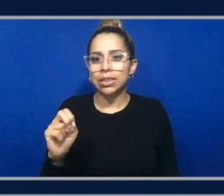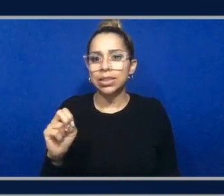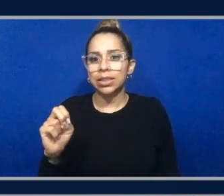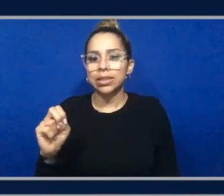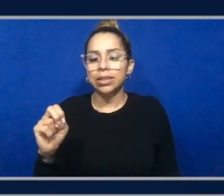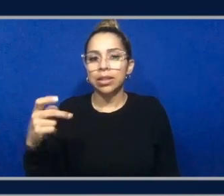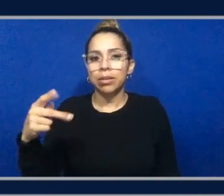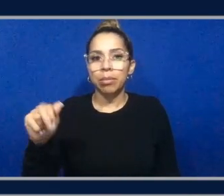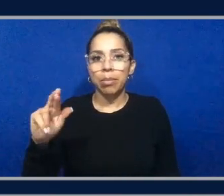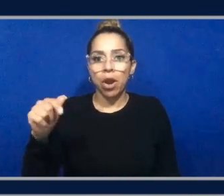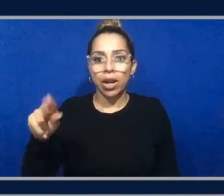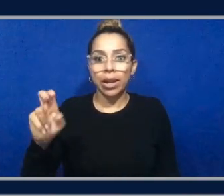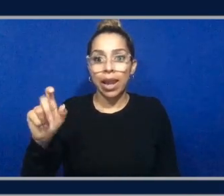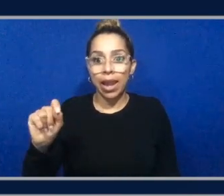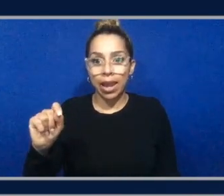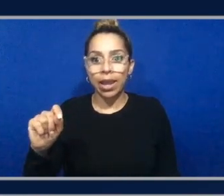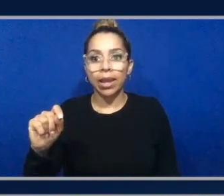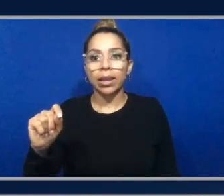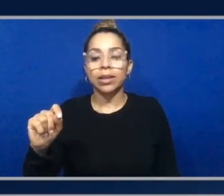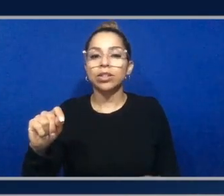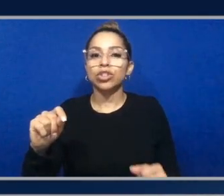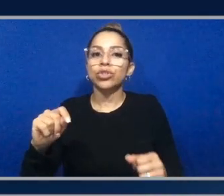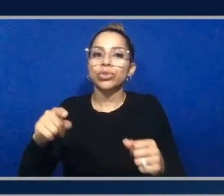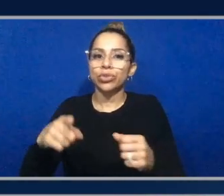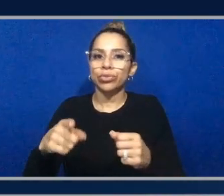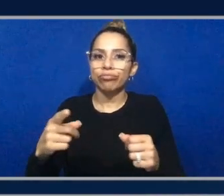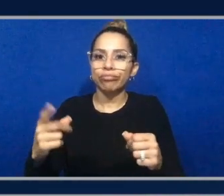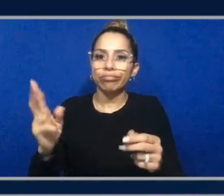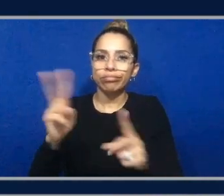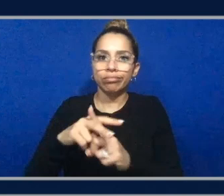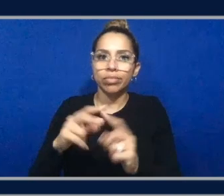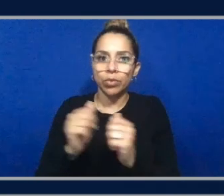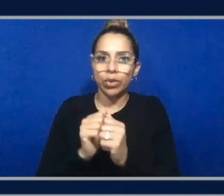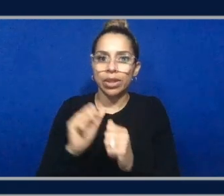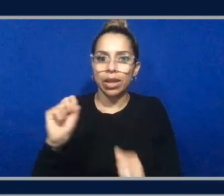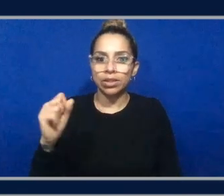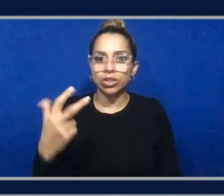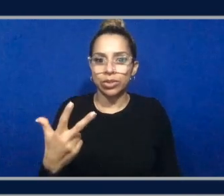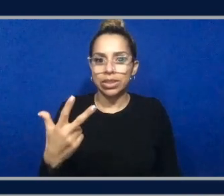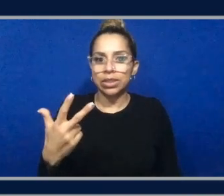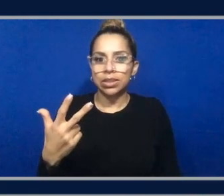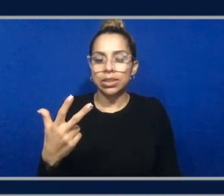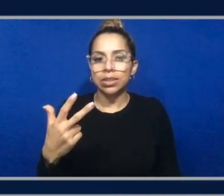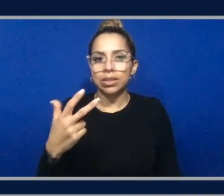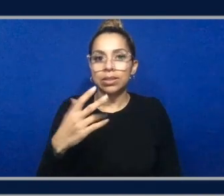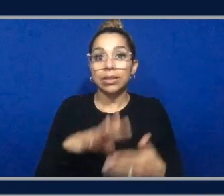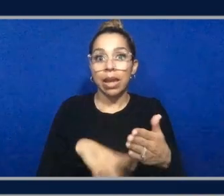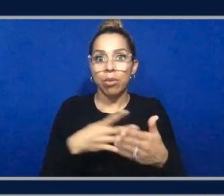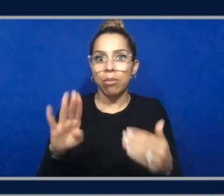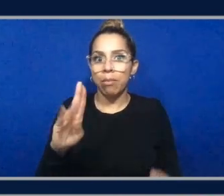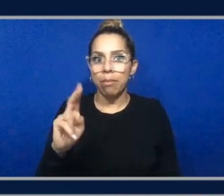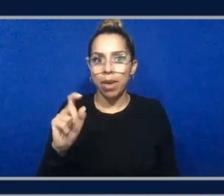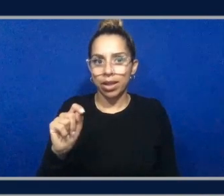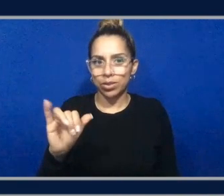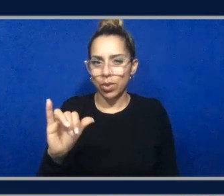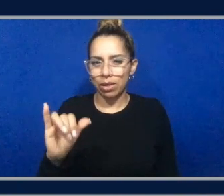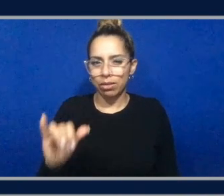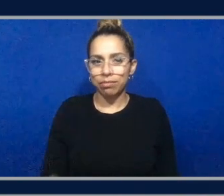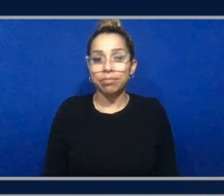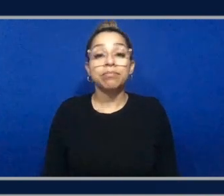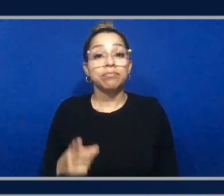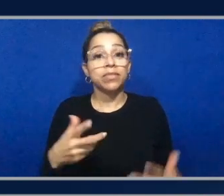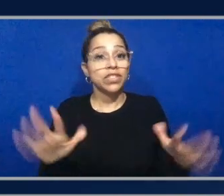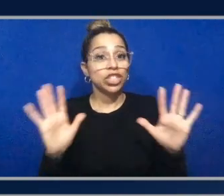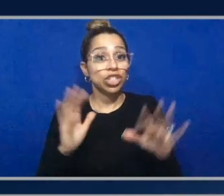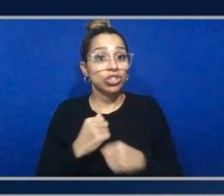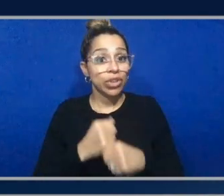order to interact with the S3 table bucket as well. There so I'll just go ahead and start create the bucket. Once the bucket is created, you can see